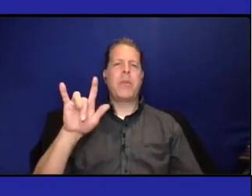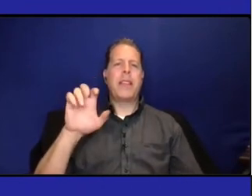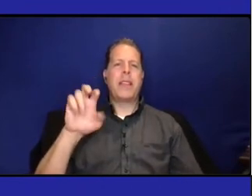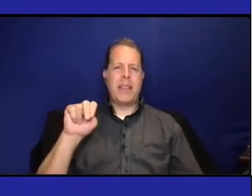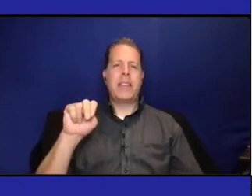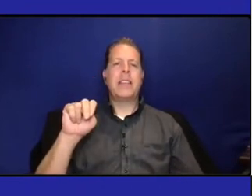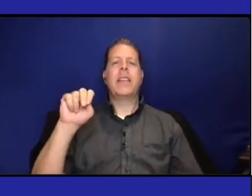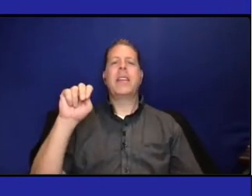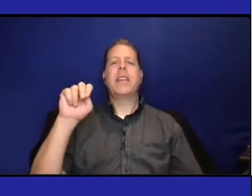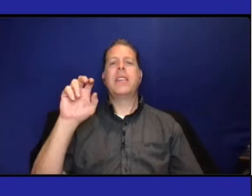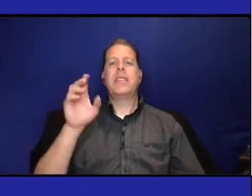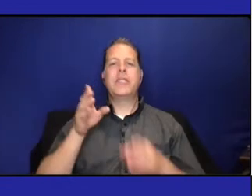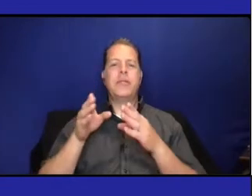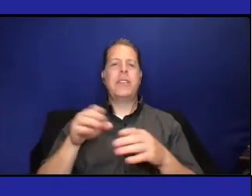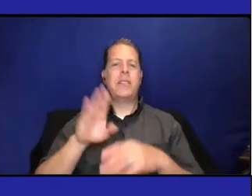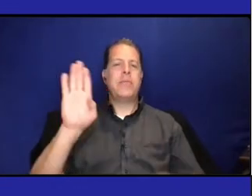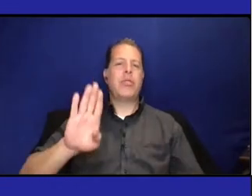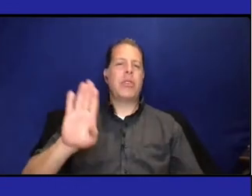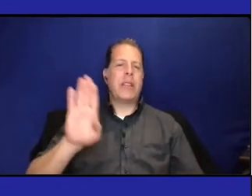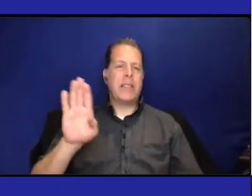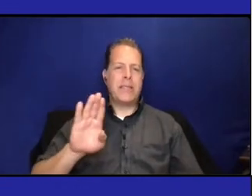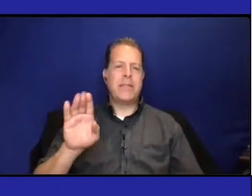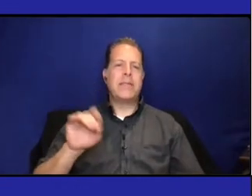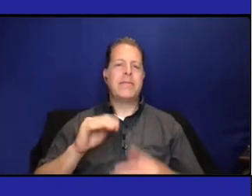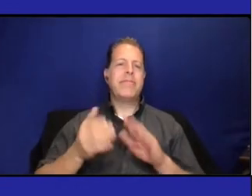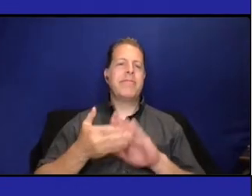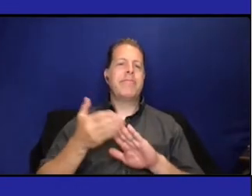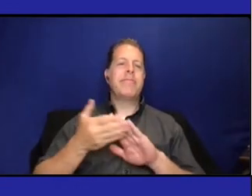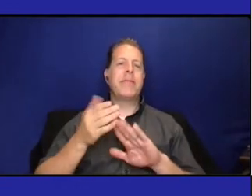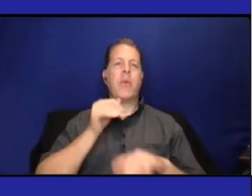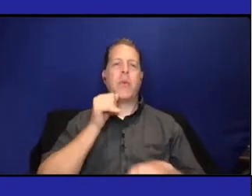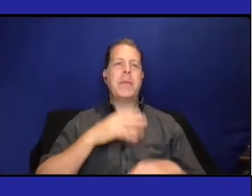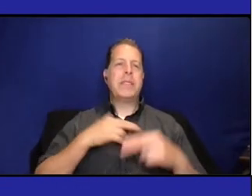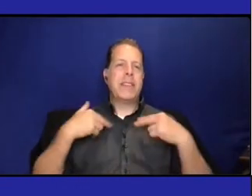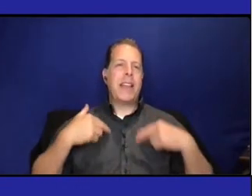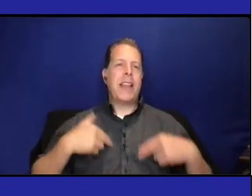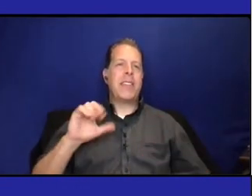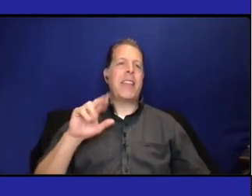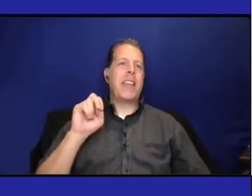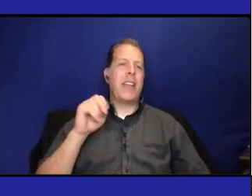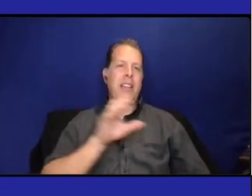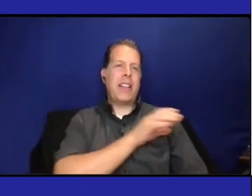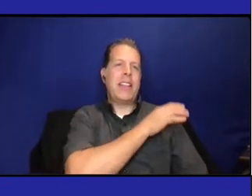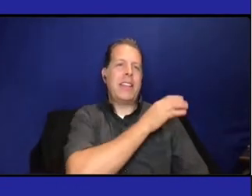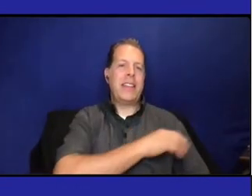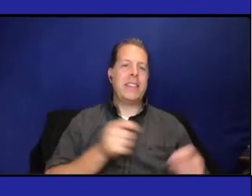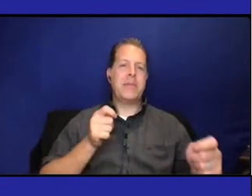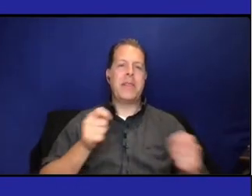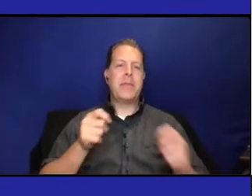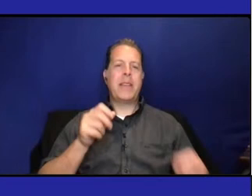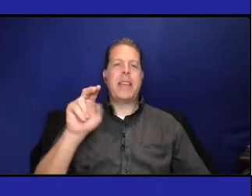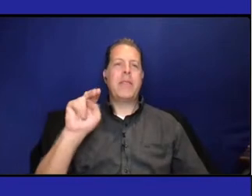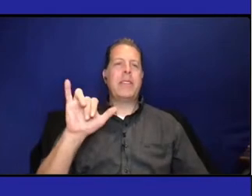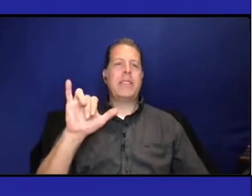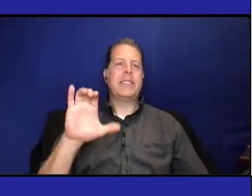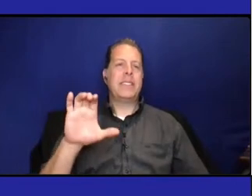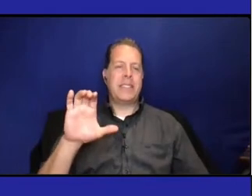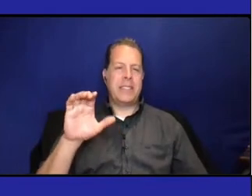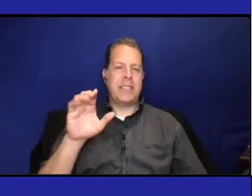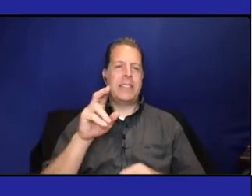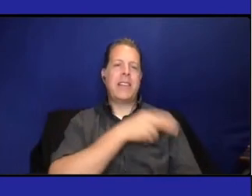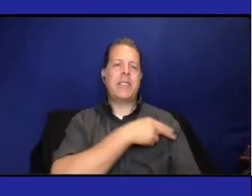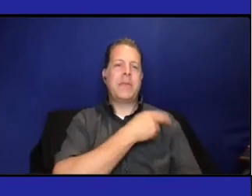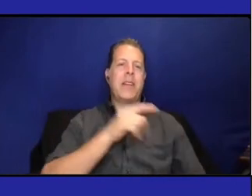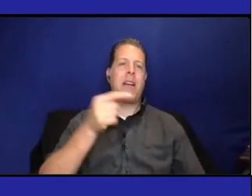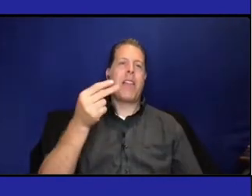to operate a pediatric primary care and women's health clinic managed by NYC Health and Hospitals Gotham Health at an